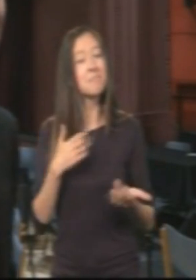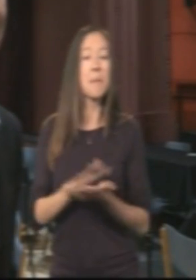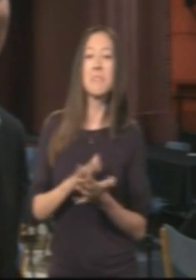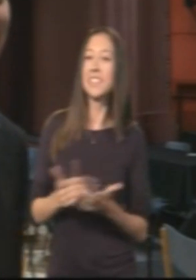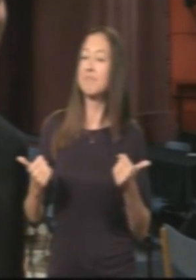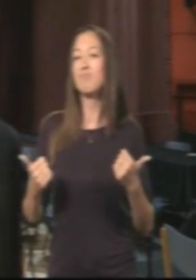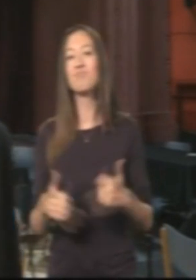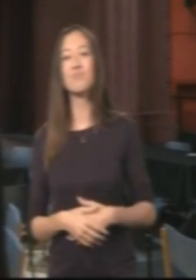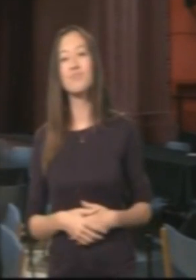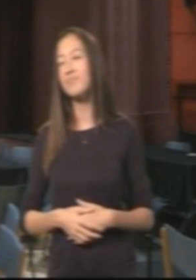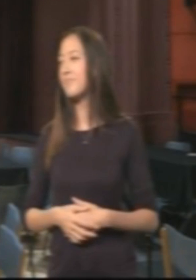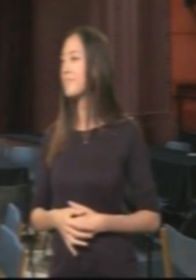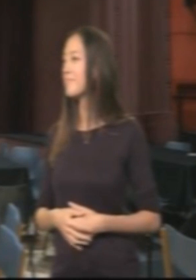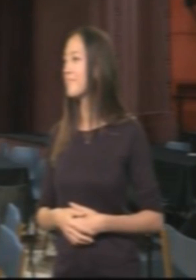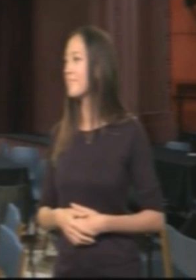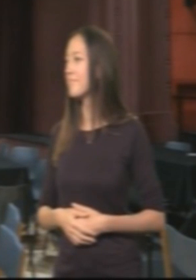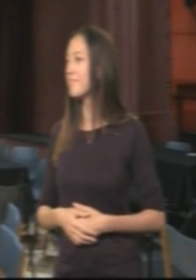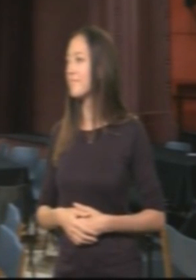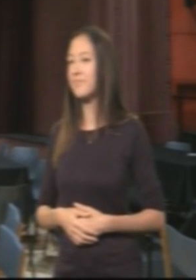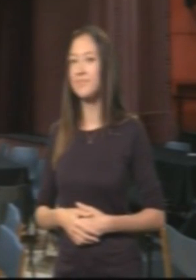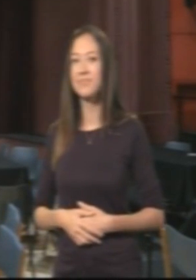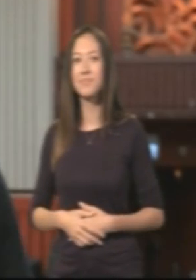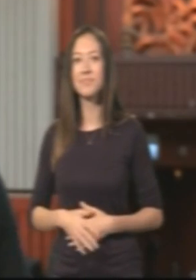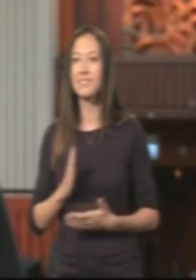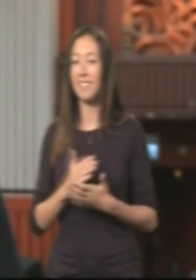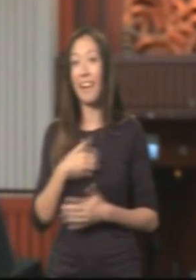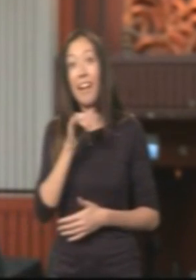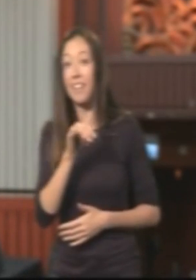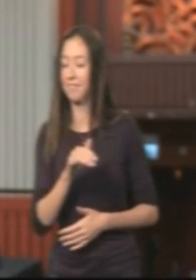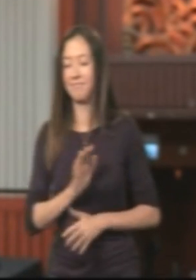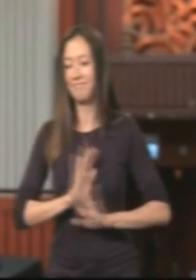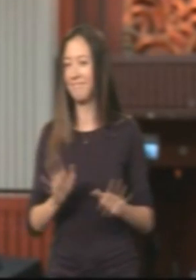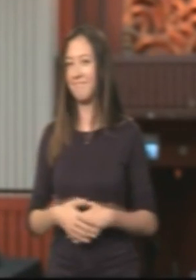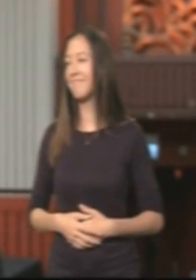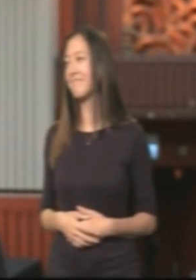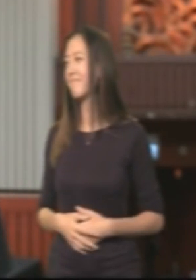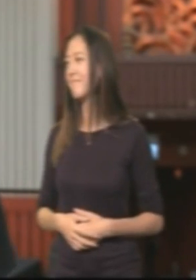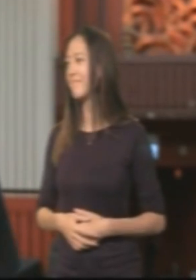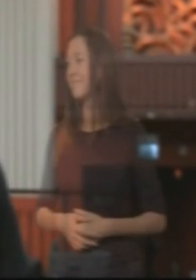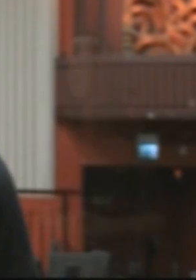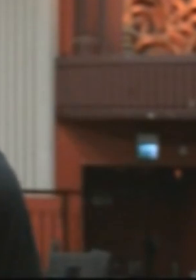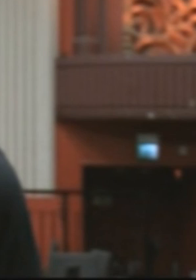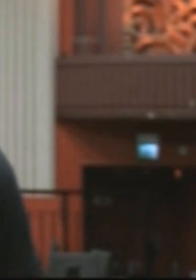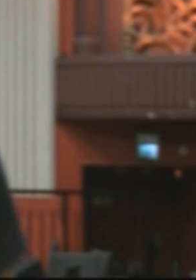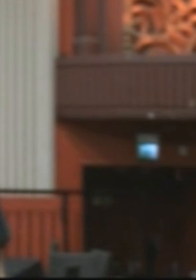It's been a success. I'm happy. Yeah, yeah. Good stuff. Definitely no longer a cynic. I'm